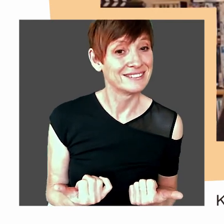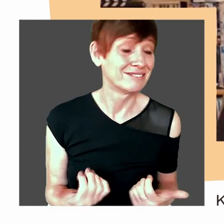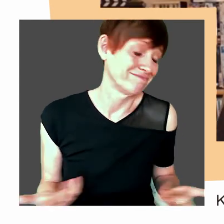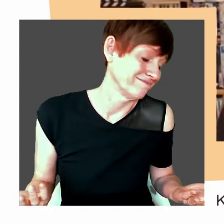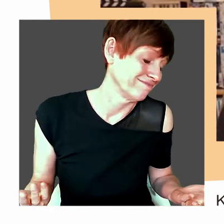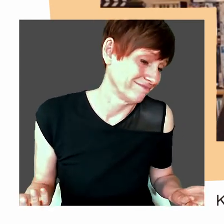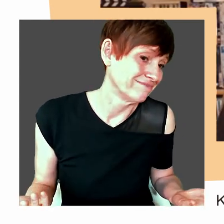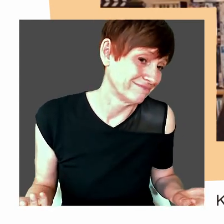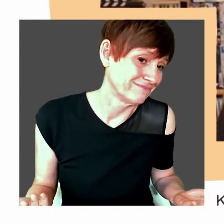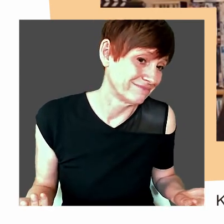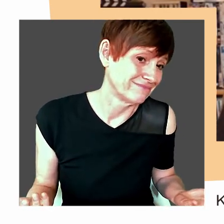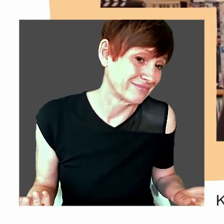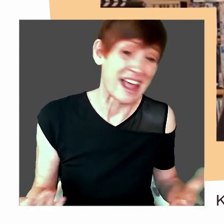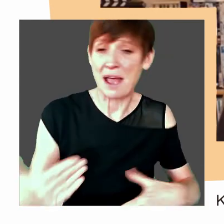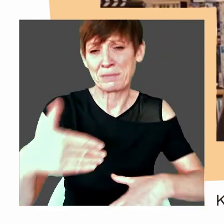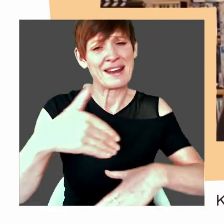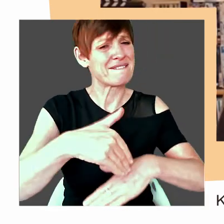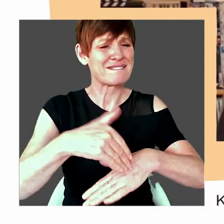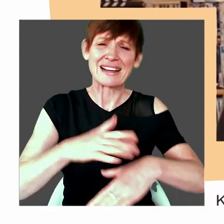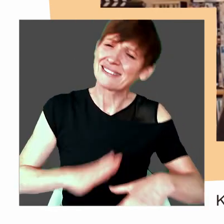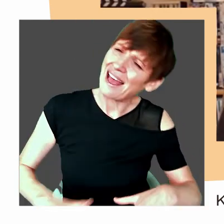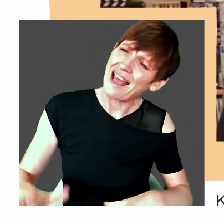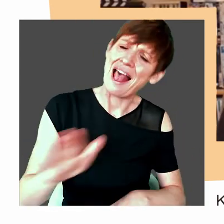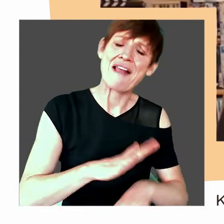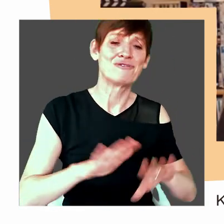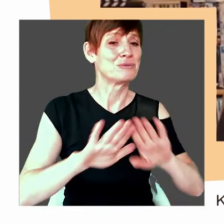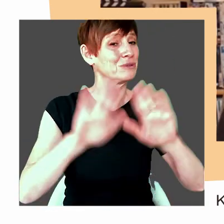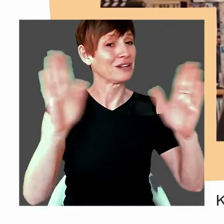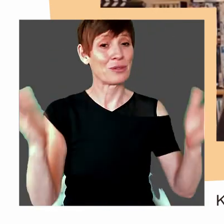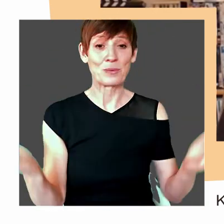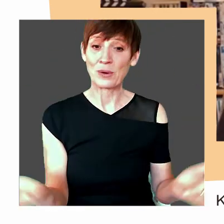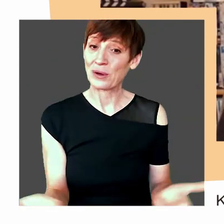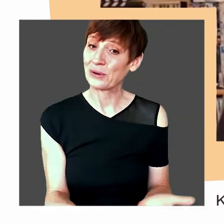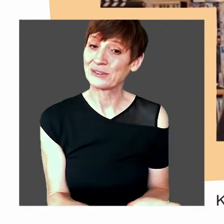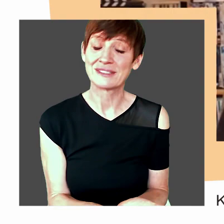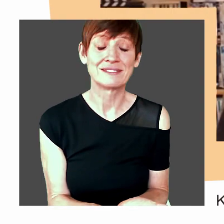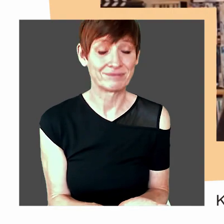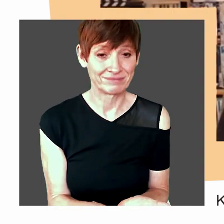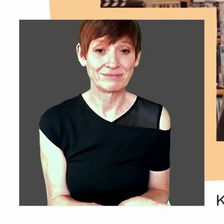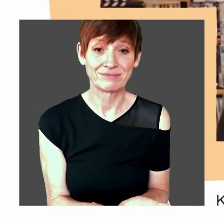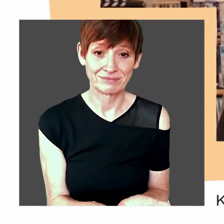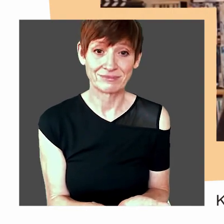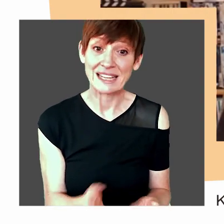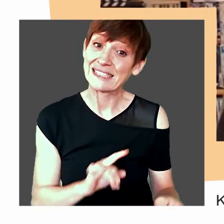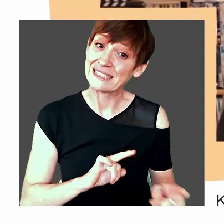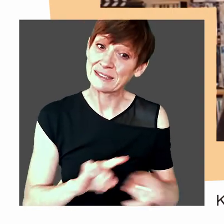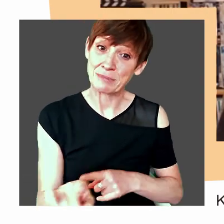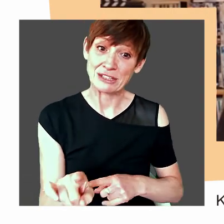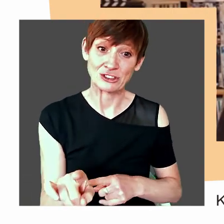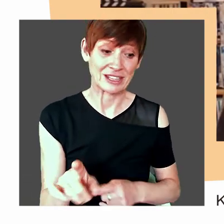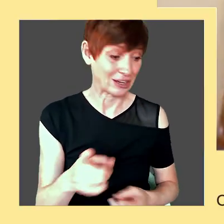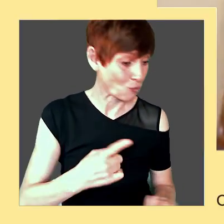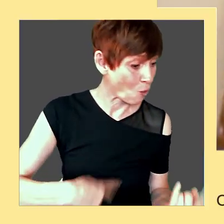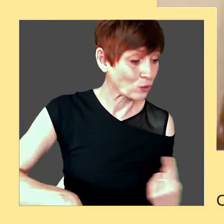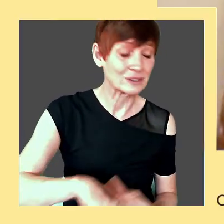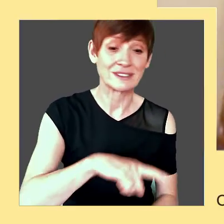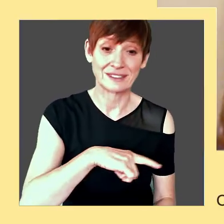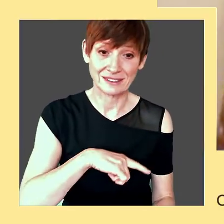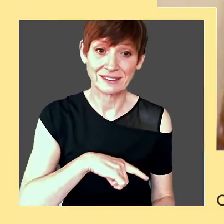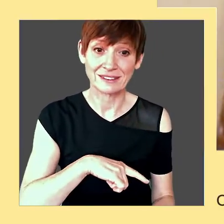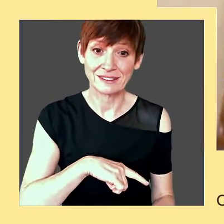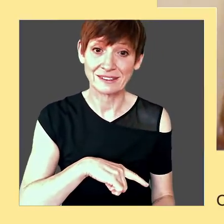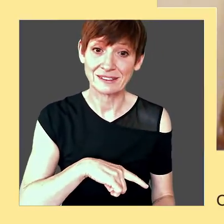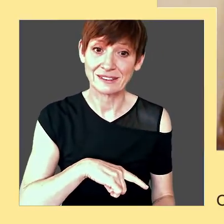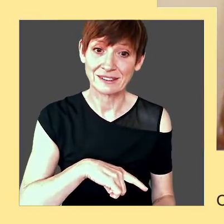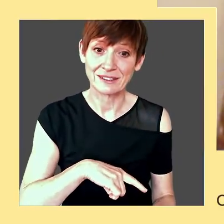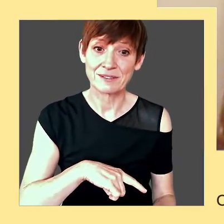yeah, it affects everyone around the world. And especially us, which is showing the